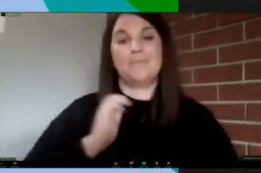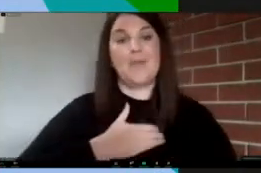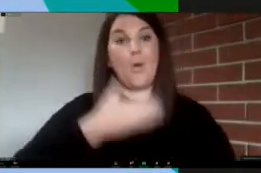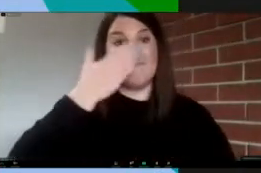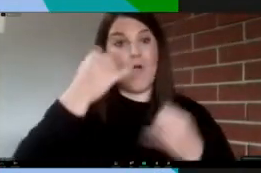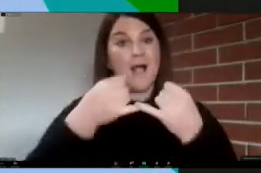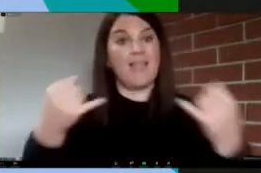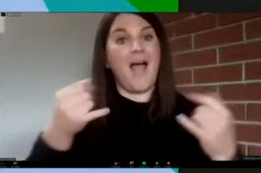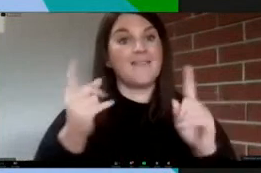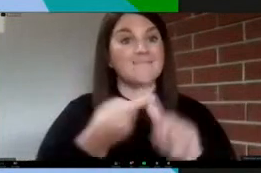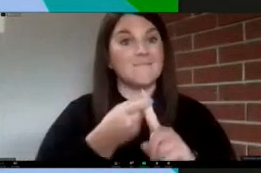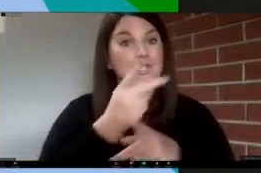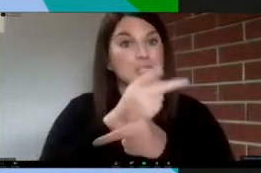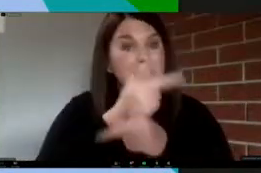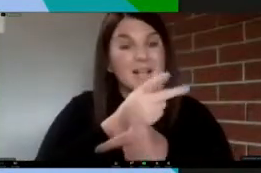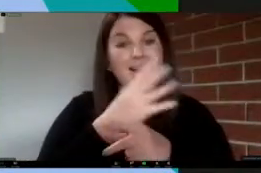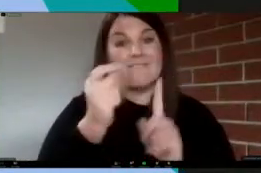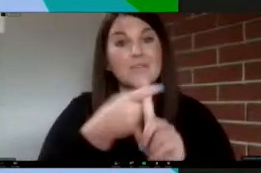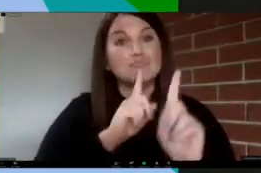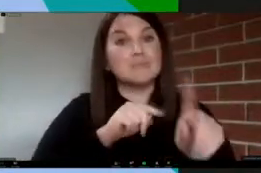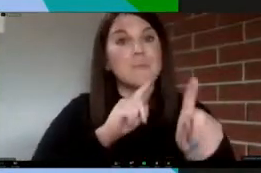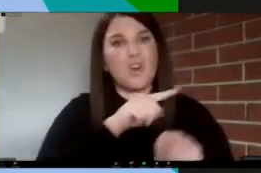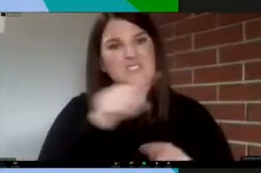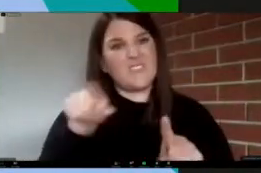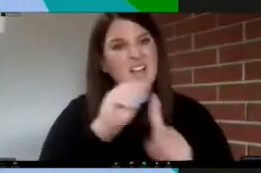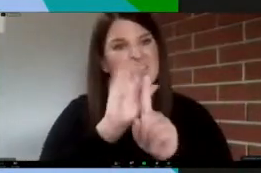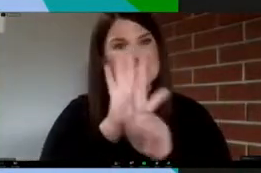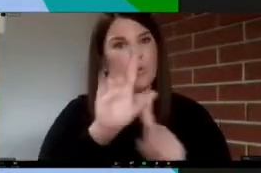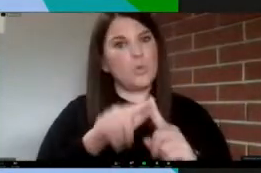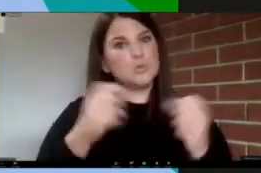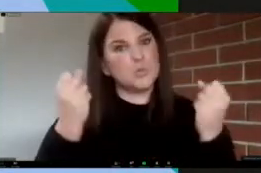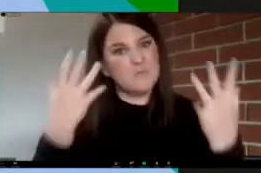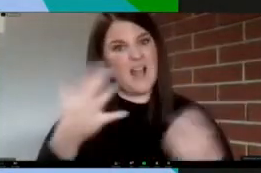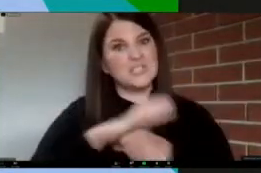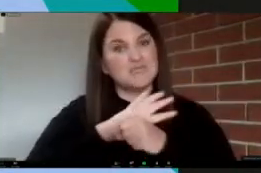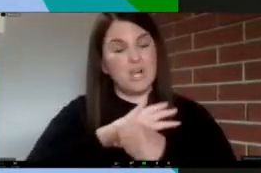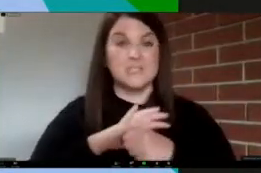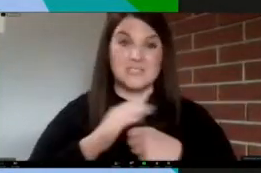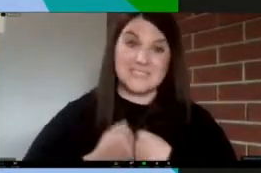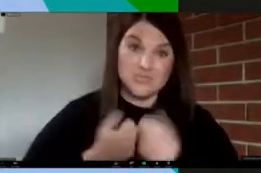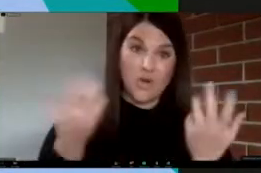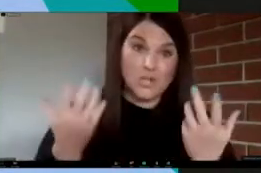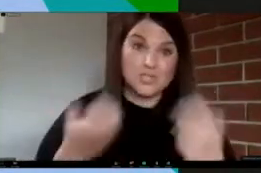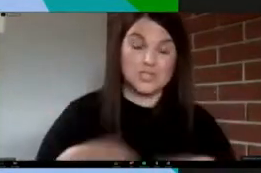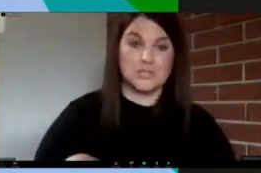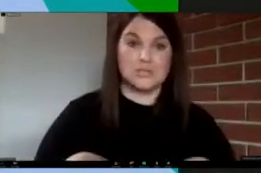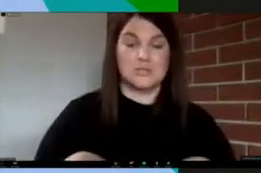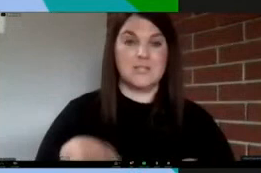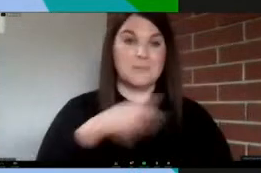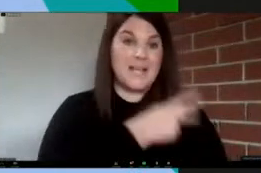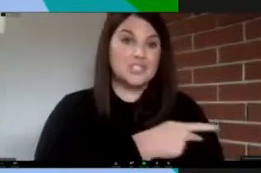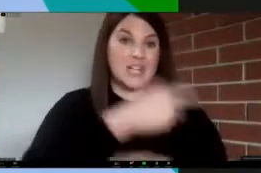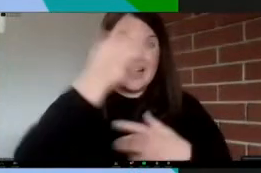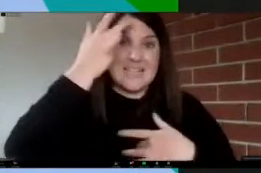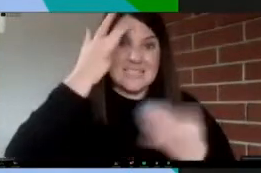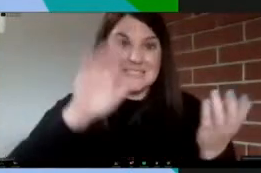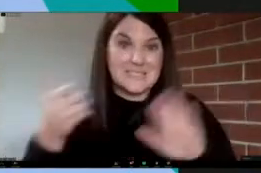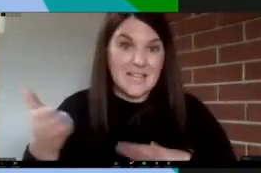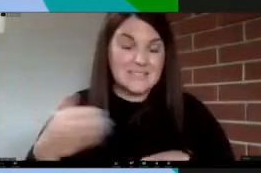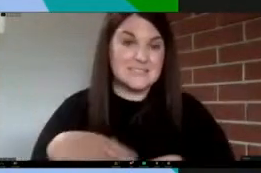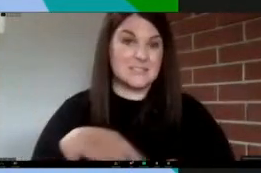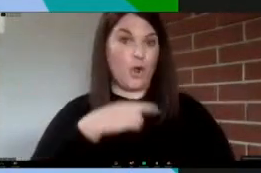first responders have also been exposed to numerous stressors: exhaustion, patient illness and death, risk of